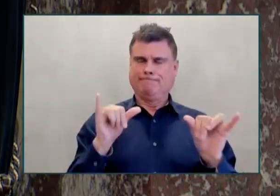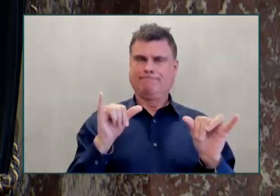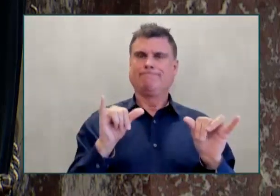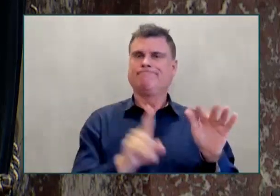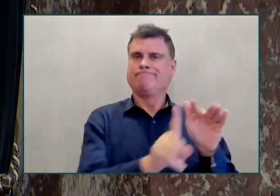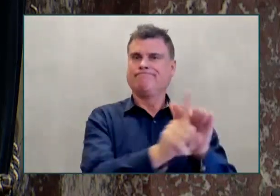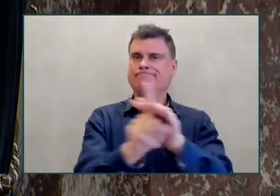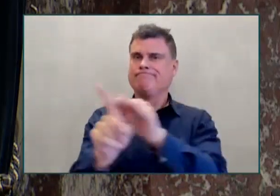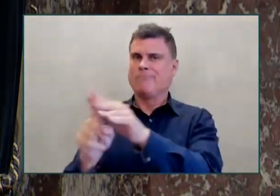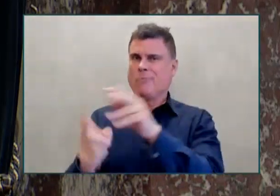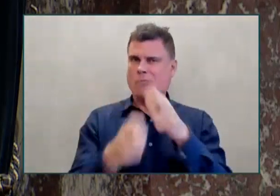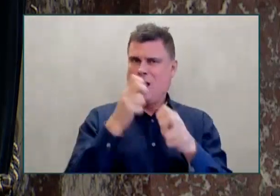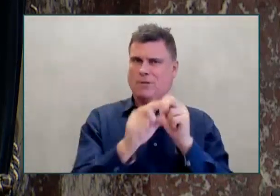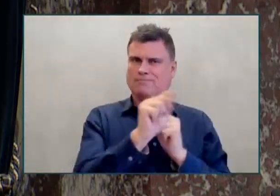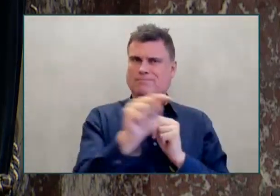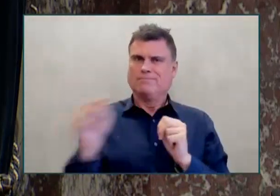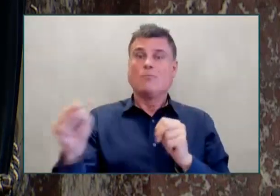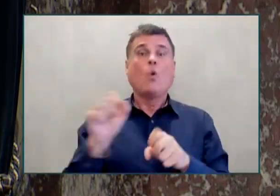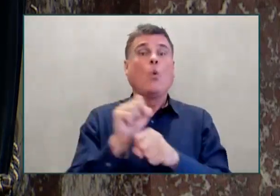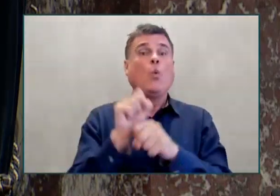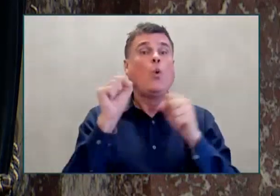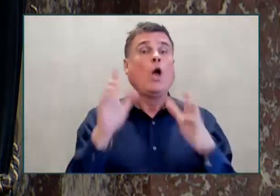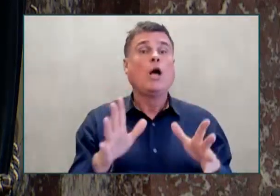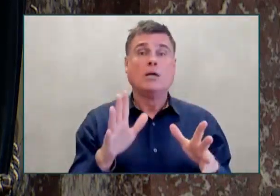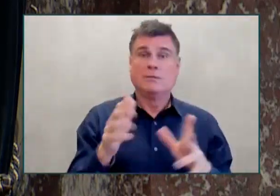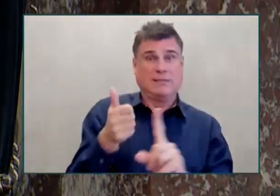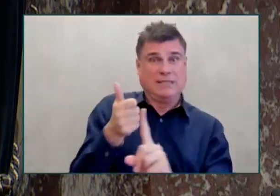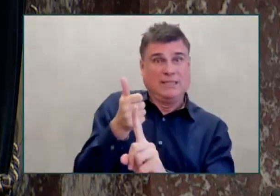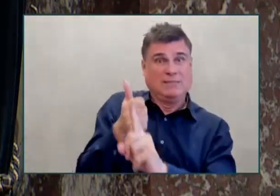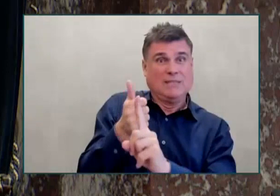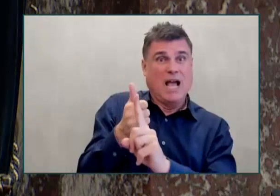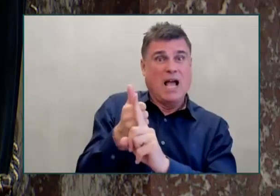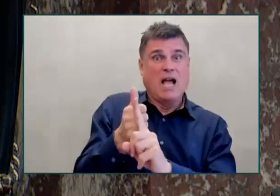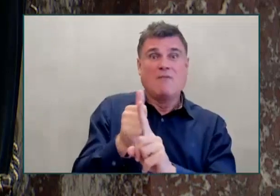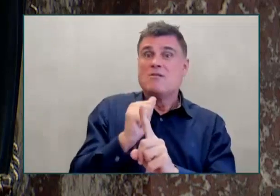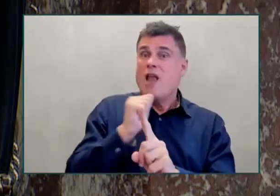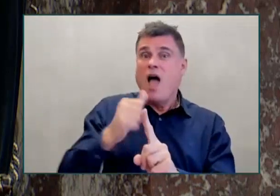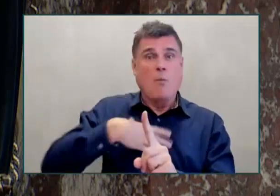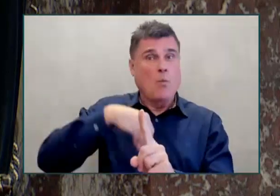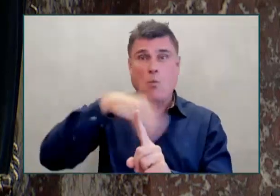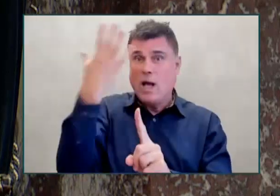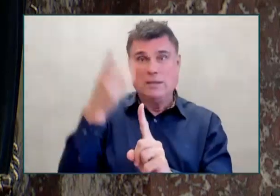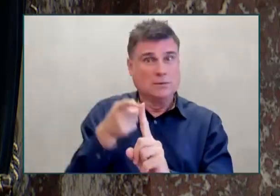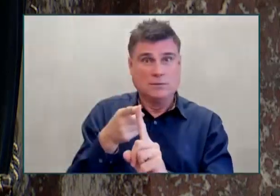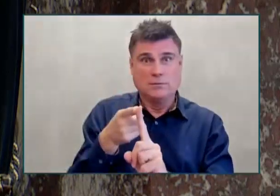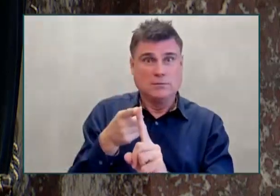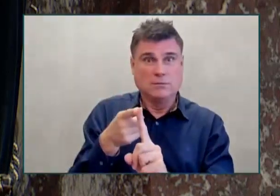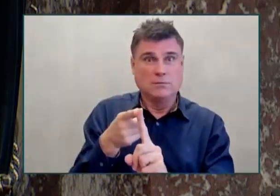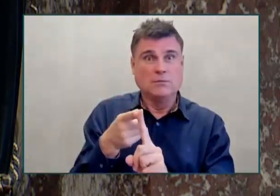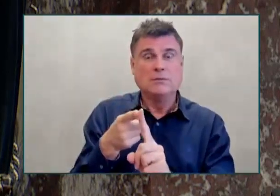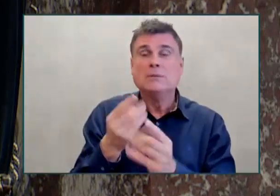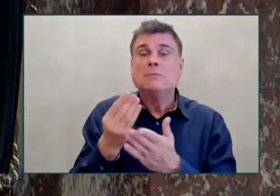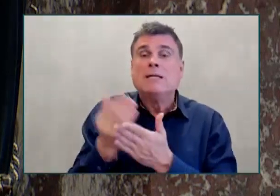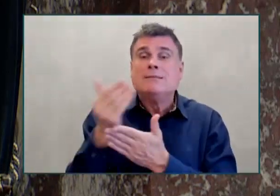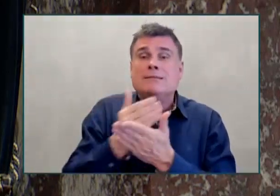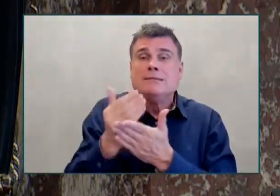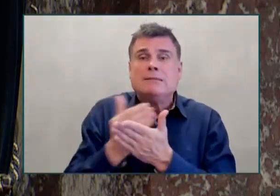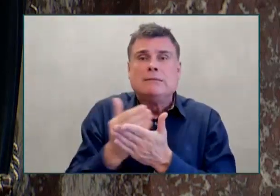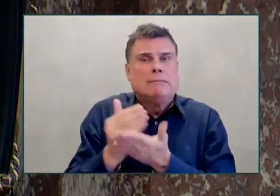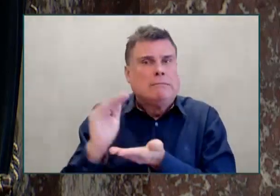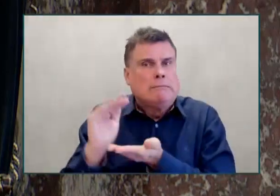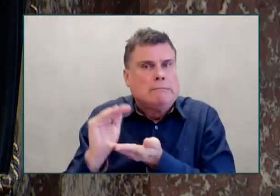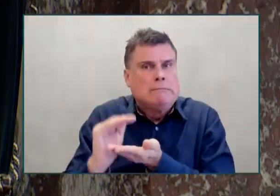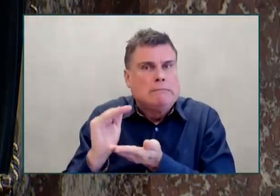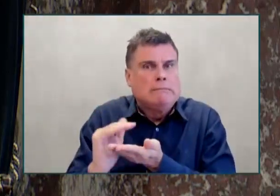they were more likely to work in low-paid jobs deemed essential when everyone else was told to stay home. Gender inequalities